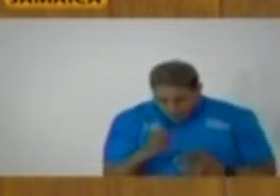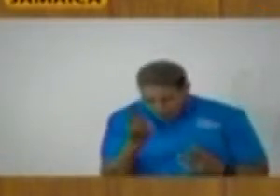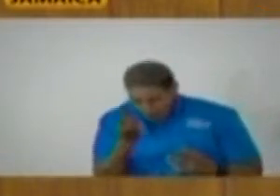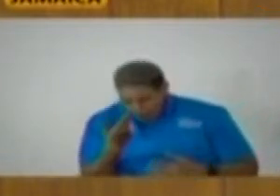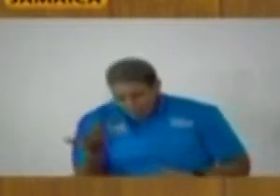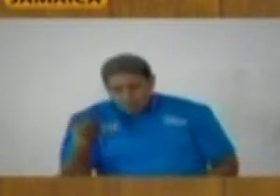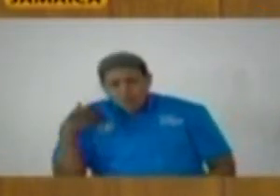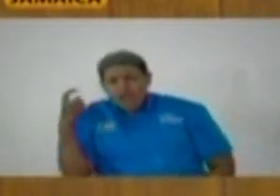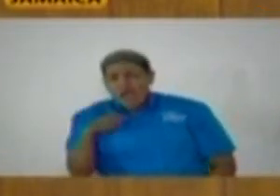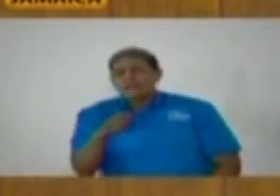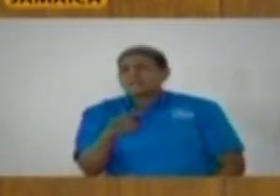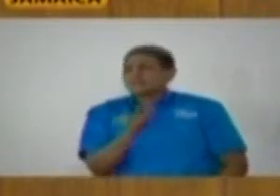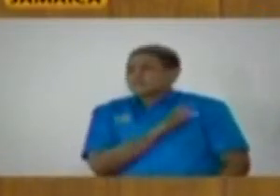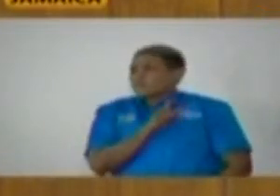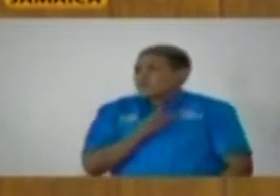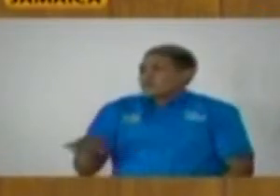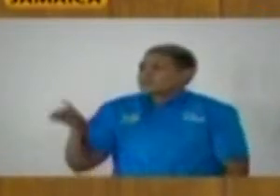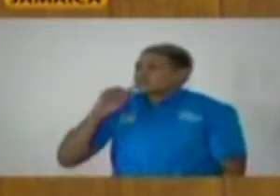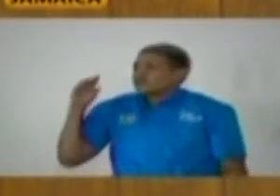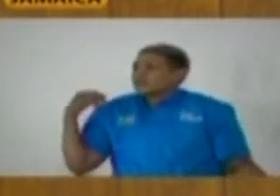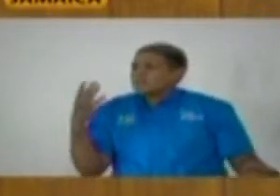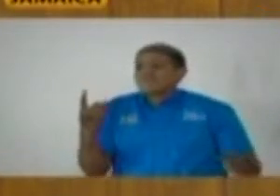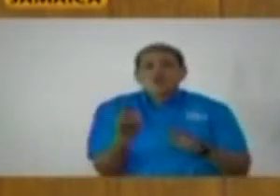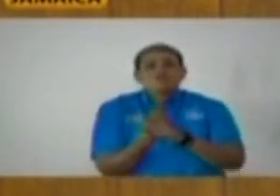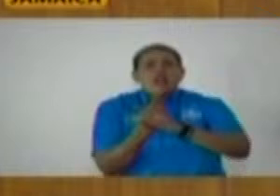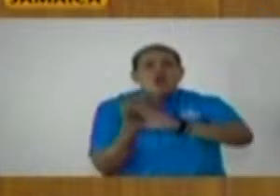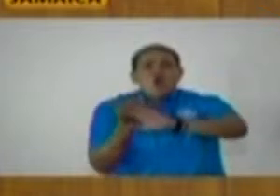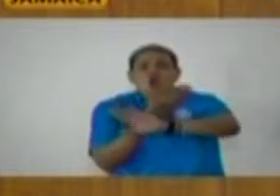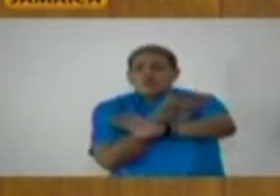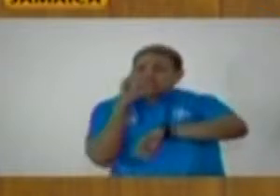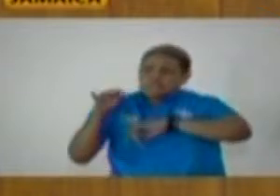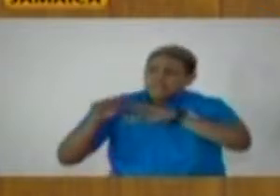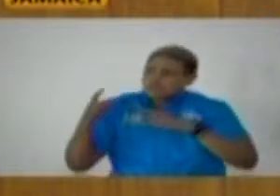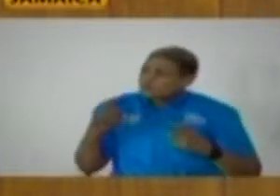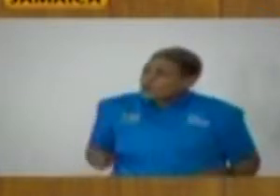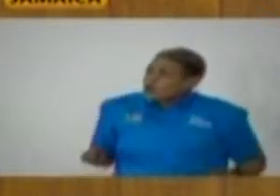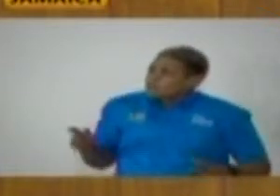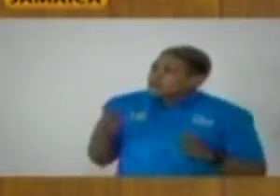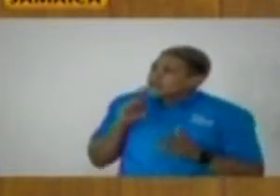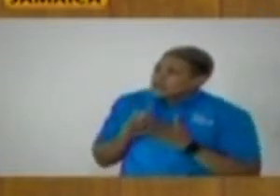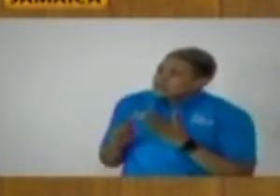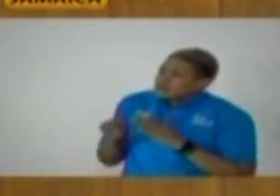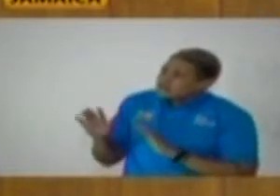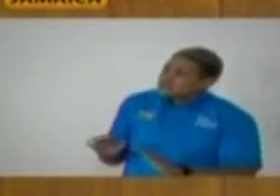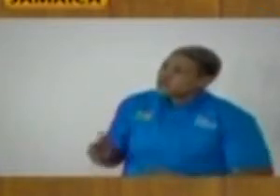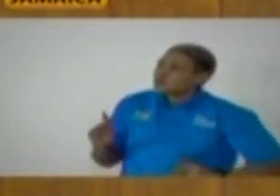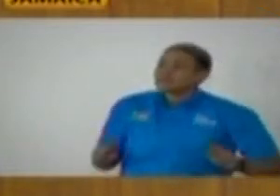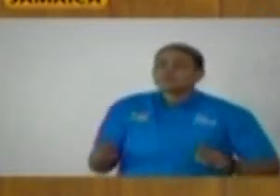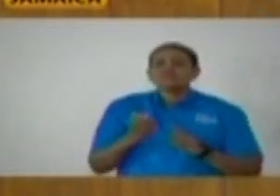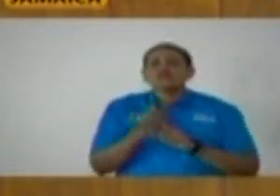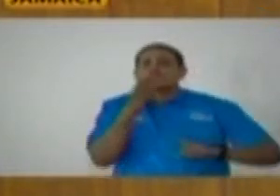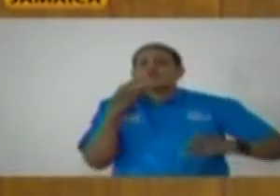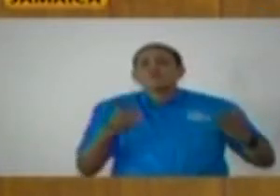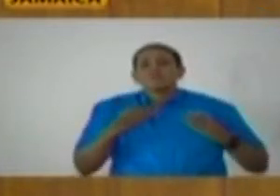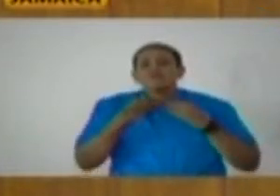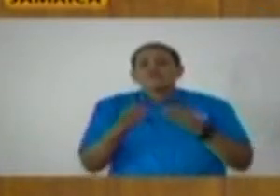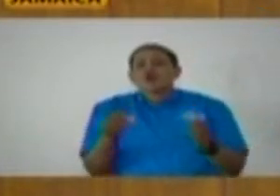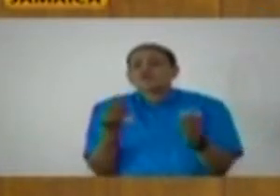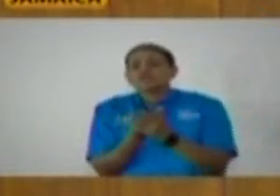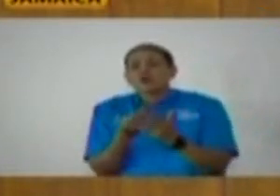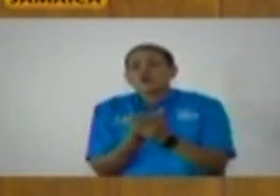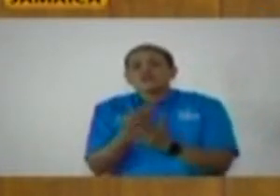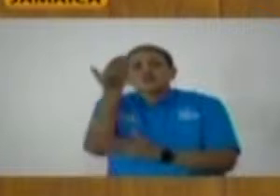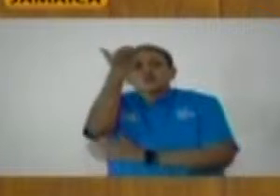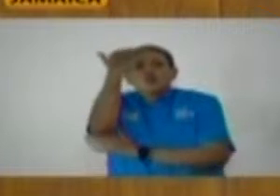ask for is that law enforcement provides a regular update on the status of the investigation so that people who may have lost money